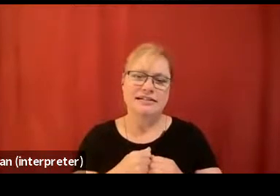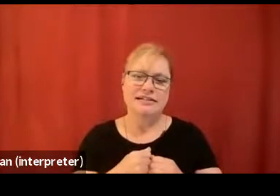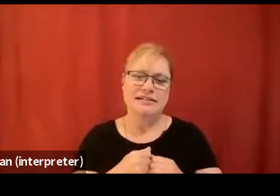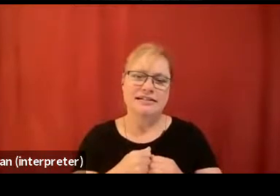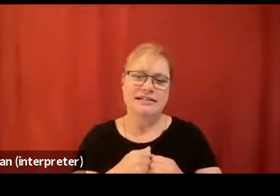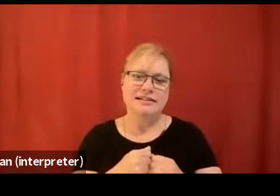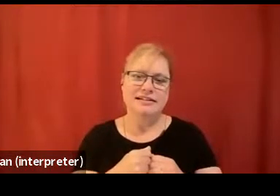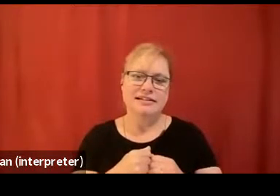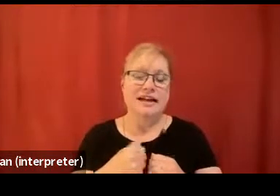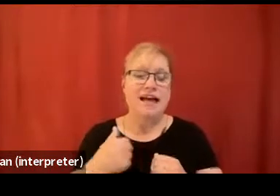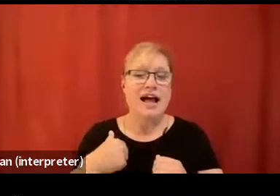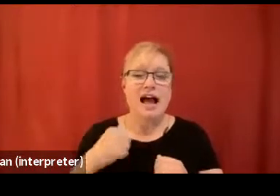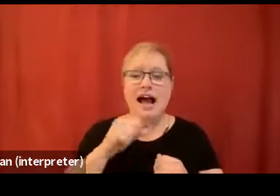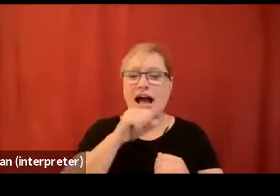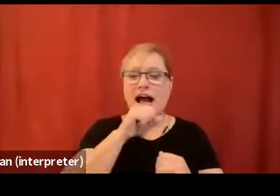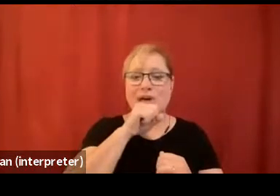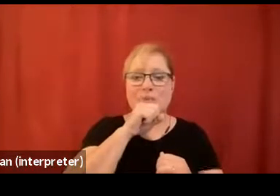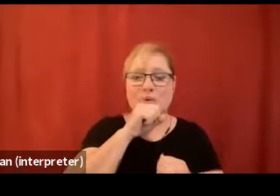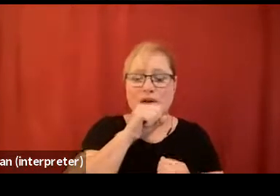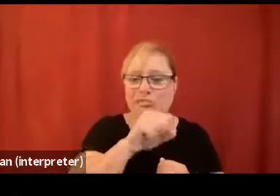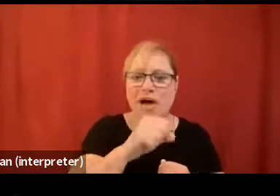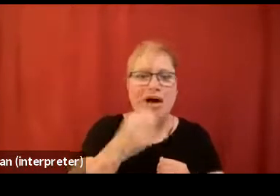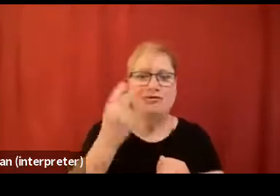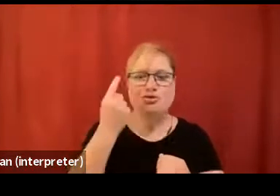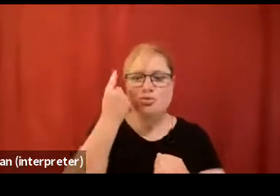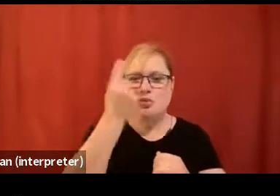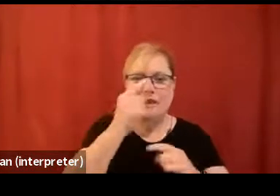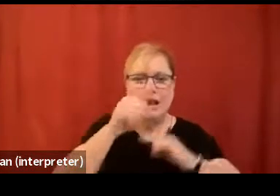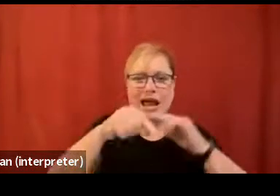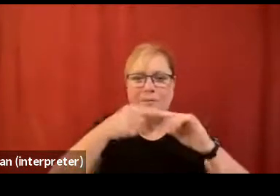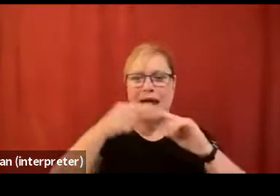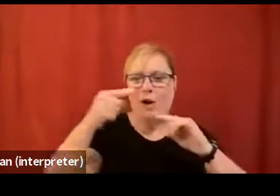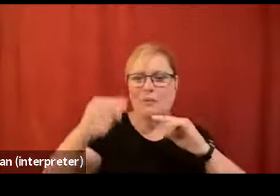30,000 foot level as I think about this. You know,